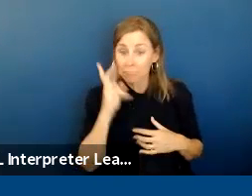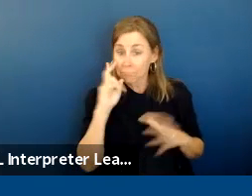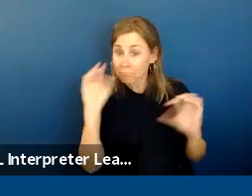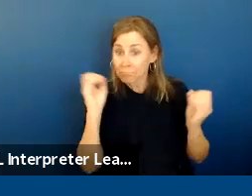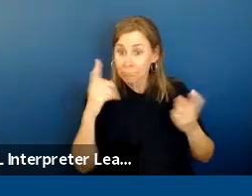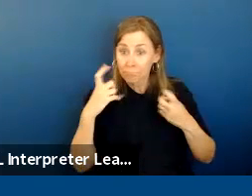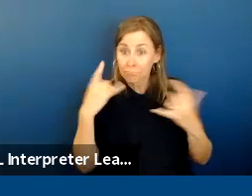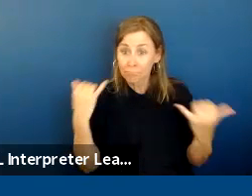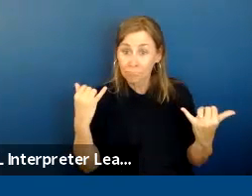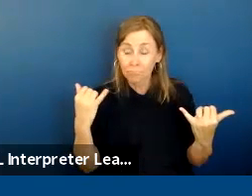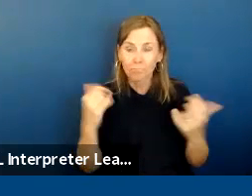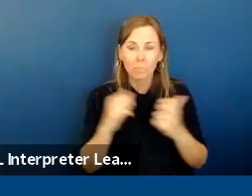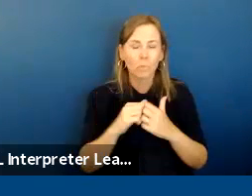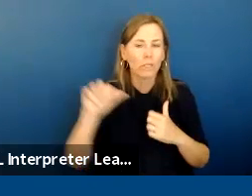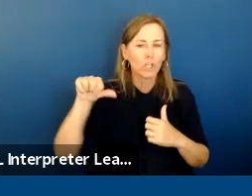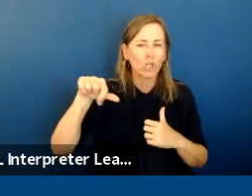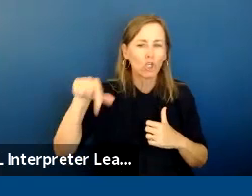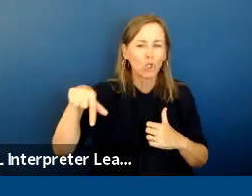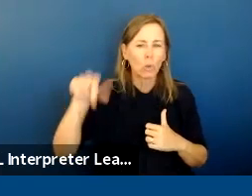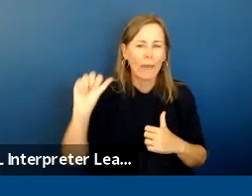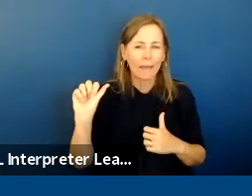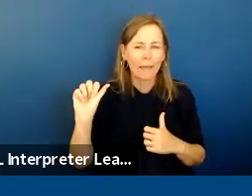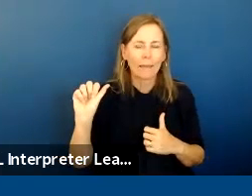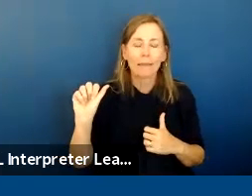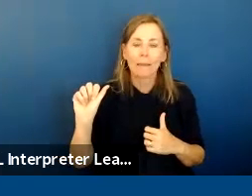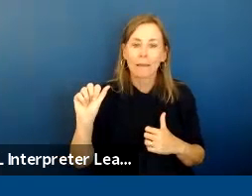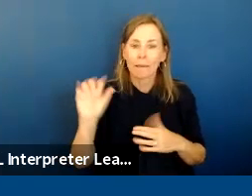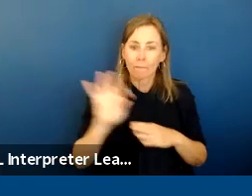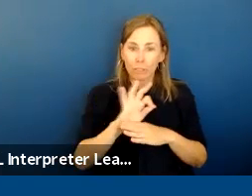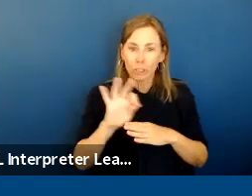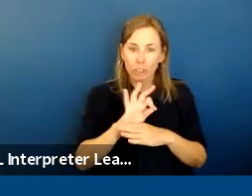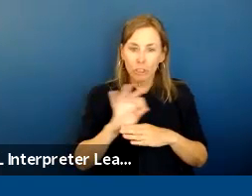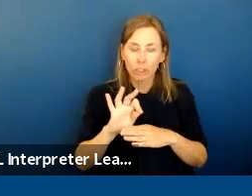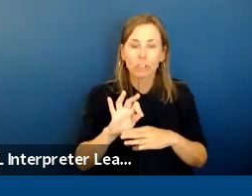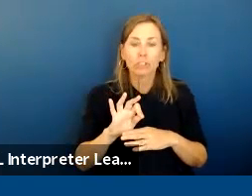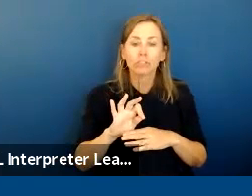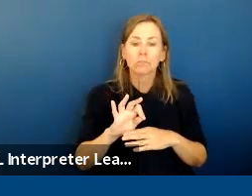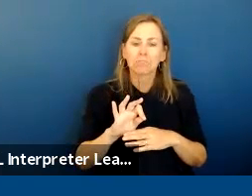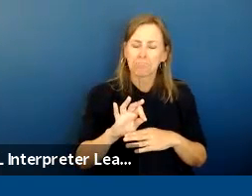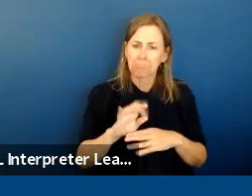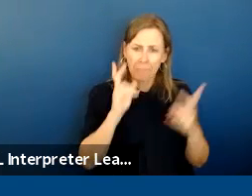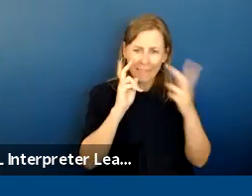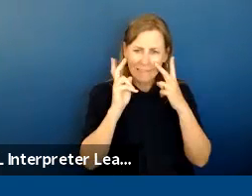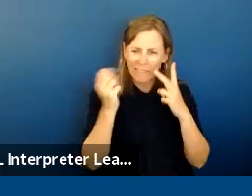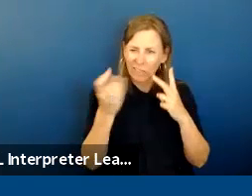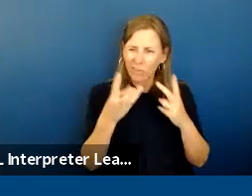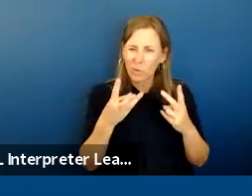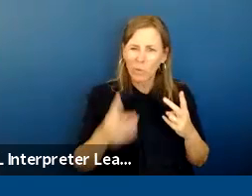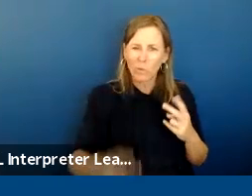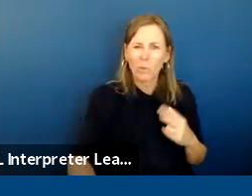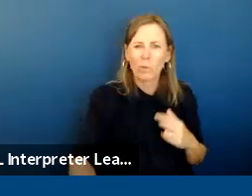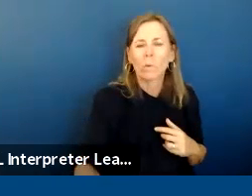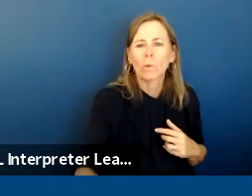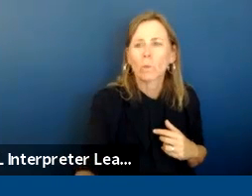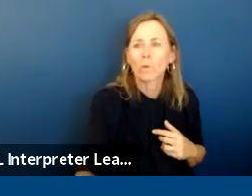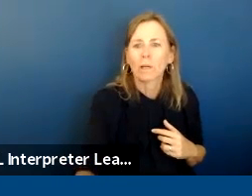now in the question and answer function. We did have a couple come through. We've got a